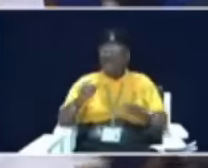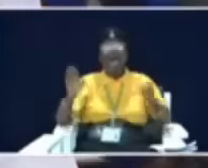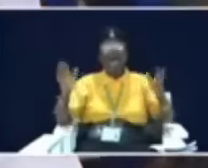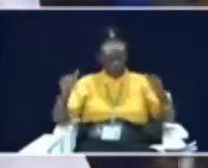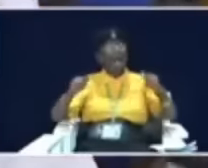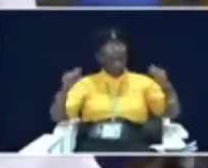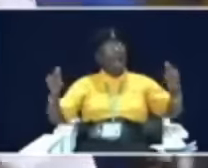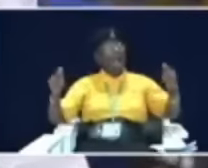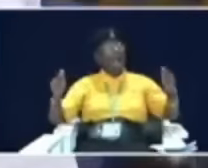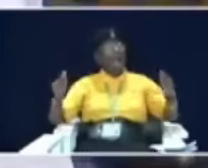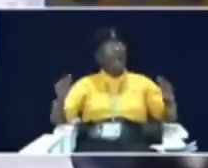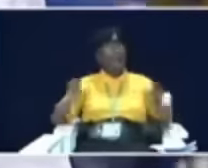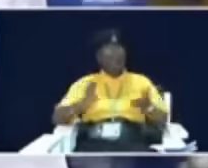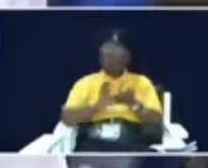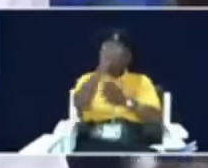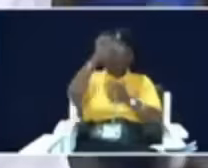believe him.